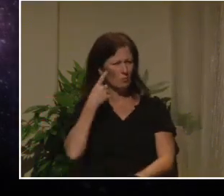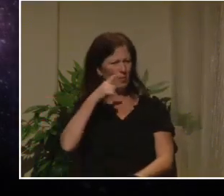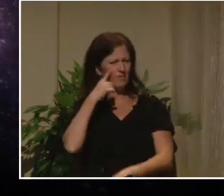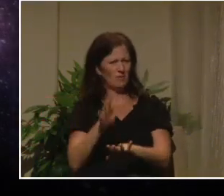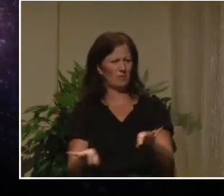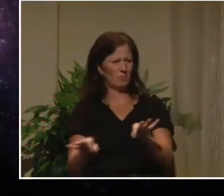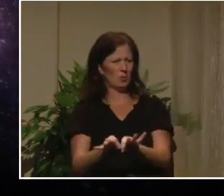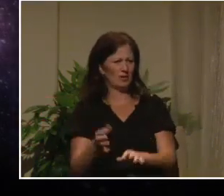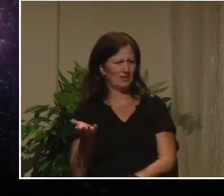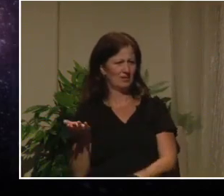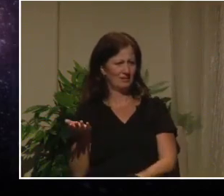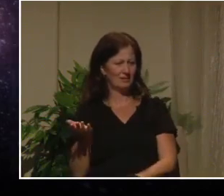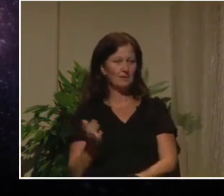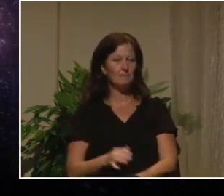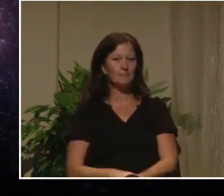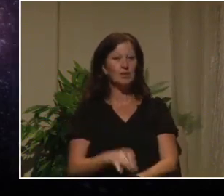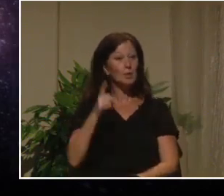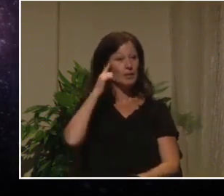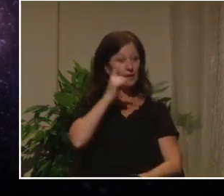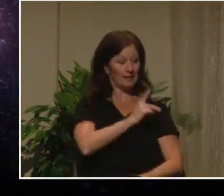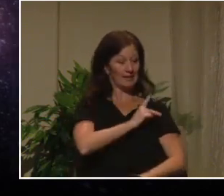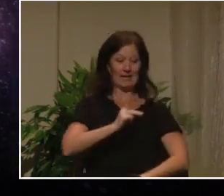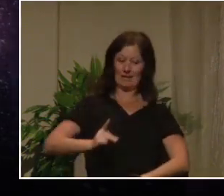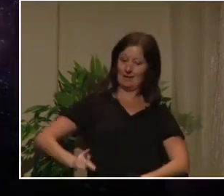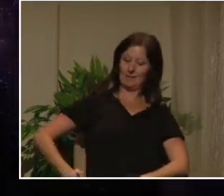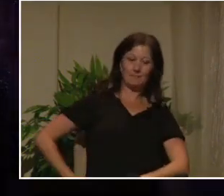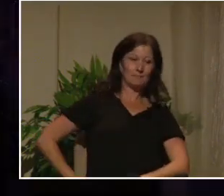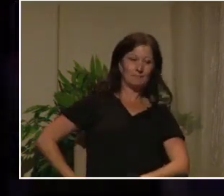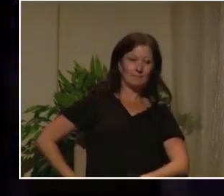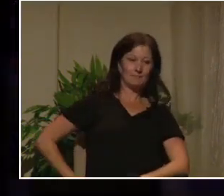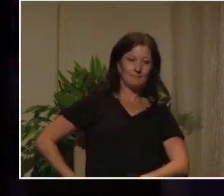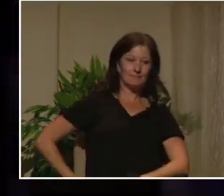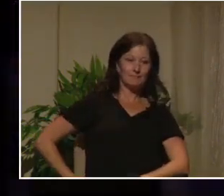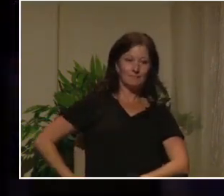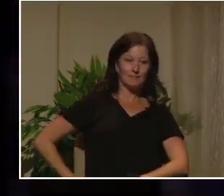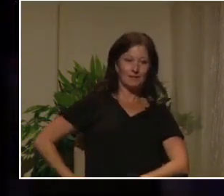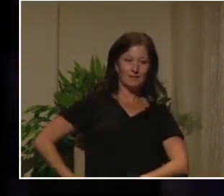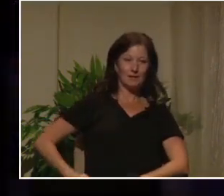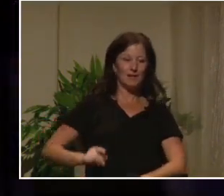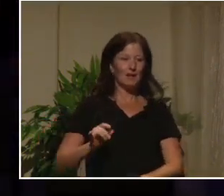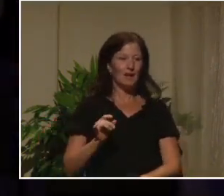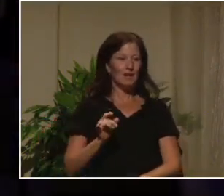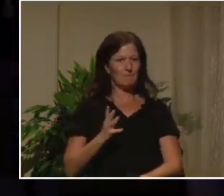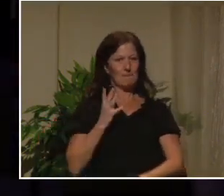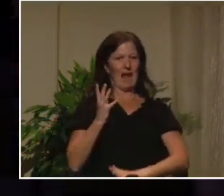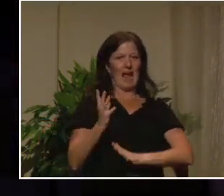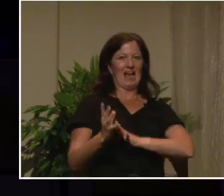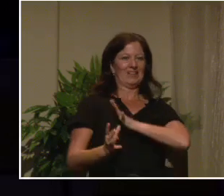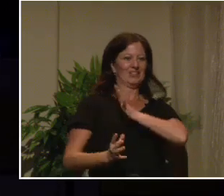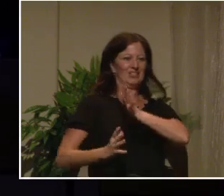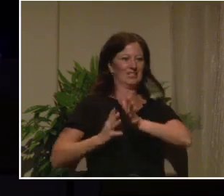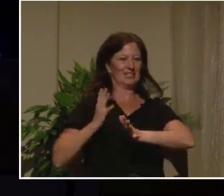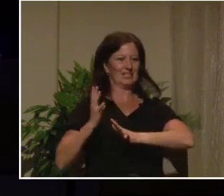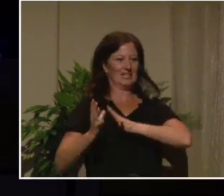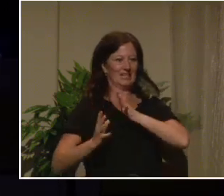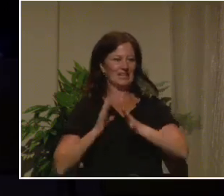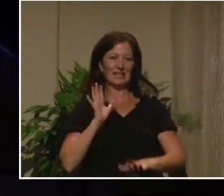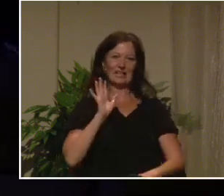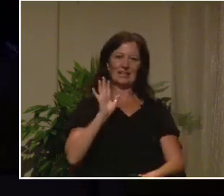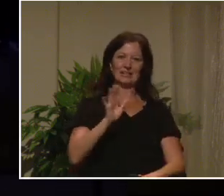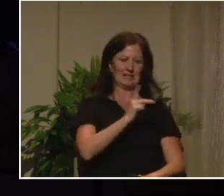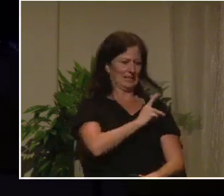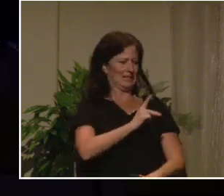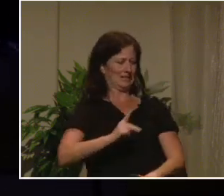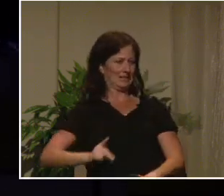Well, when we think of royalty, a way of expressing the majesty of the monarch is